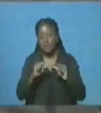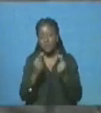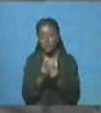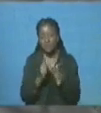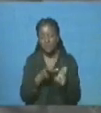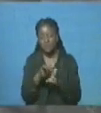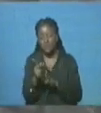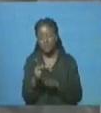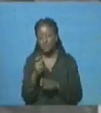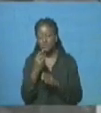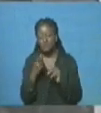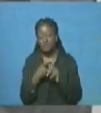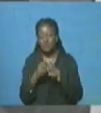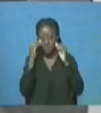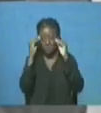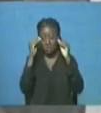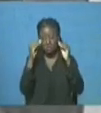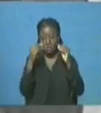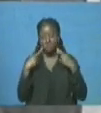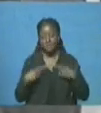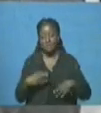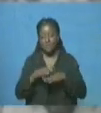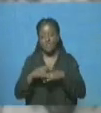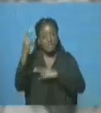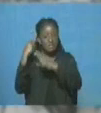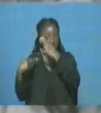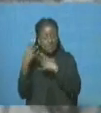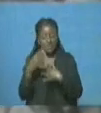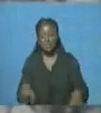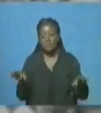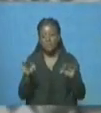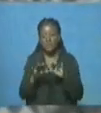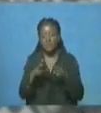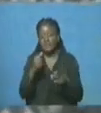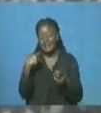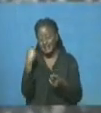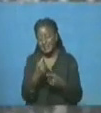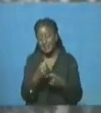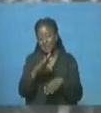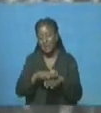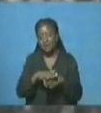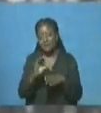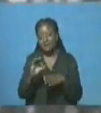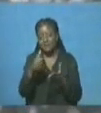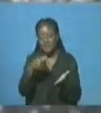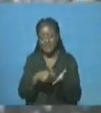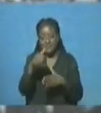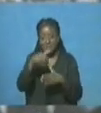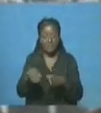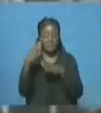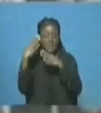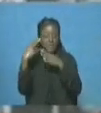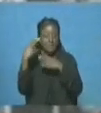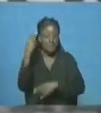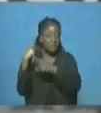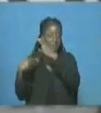residents on the history, significance, and impact of this important moment in Bahamian history. Event coordinator and vice president